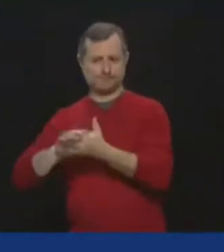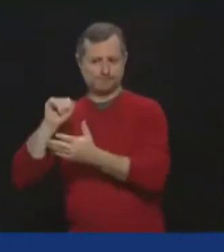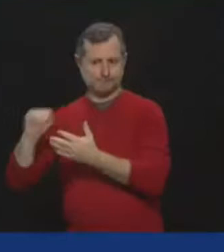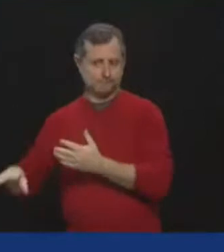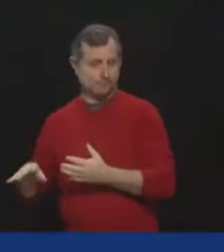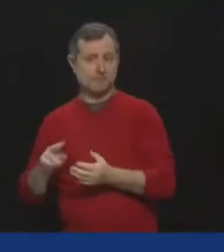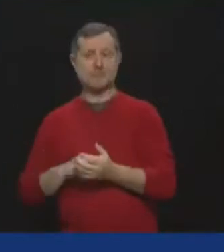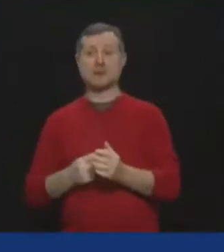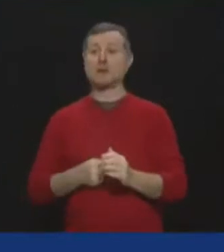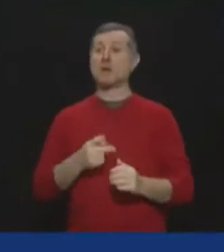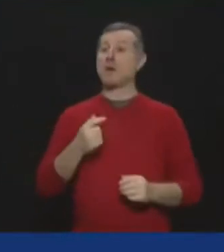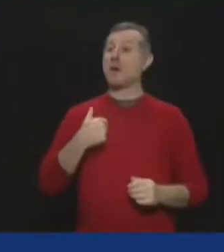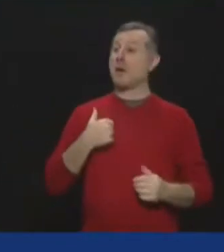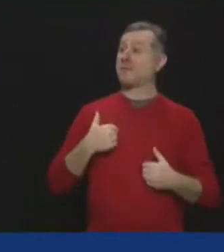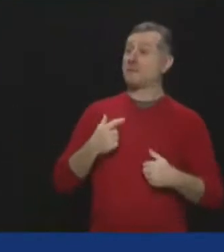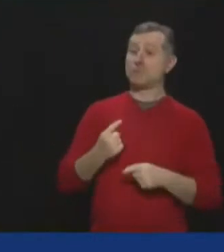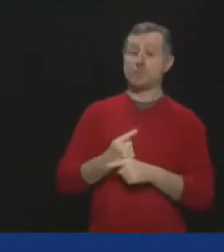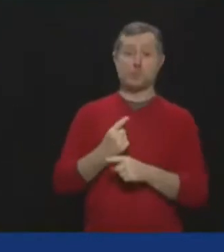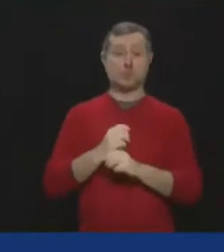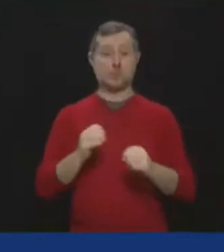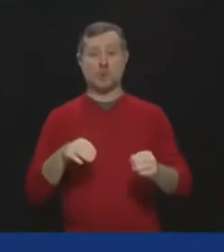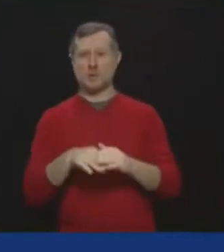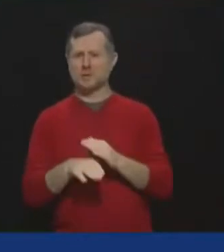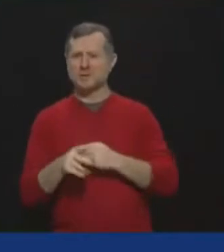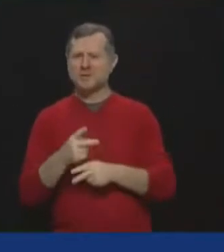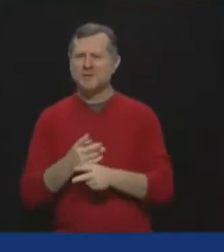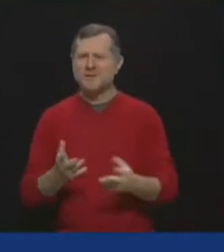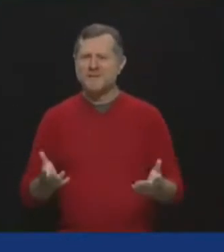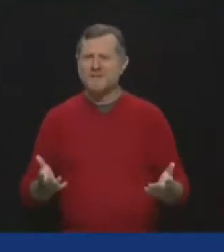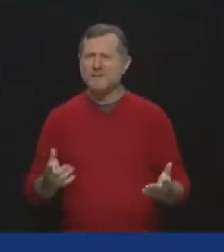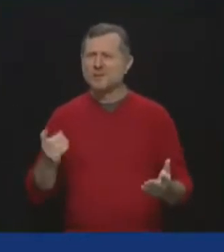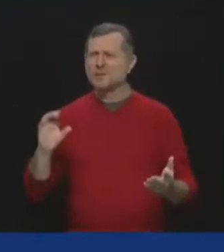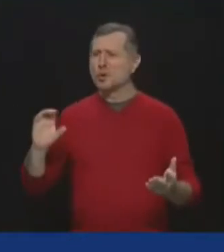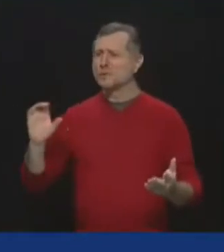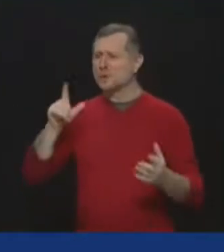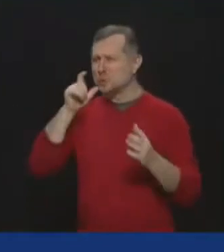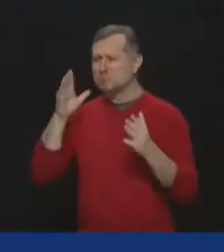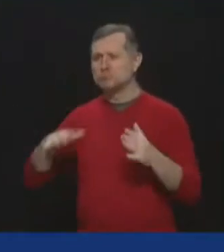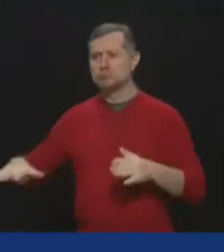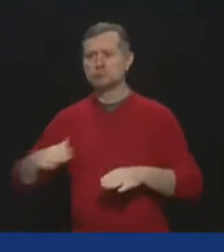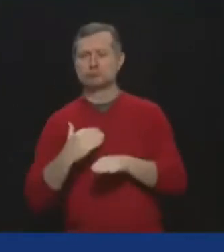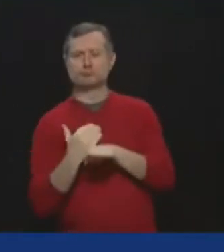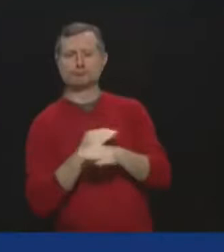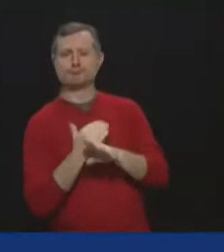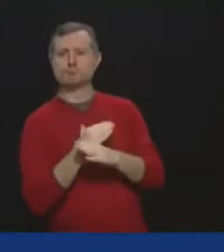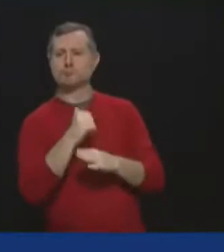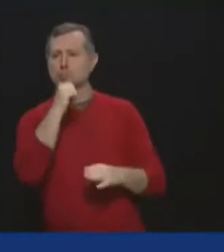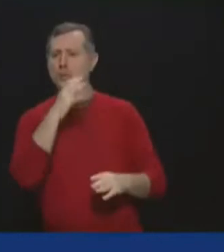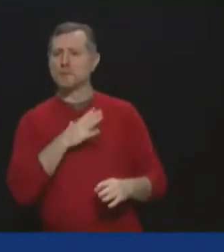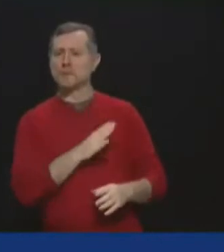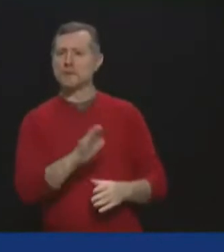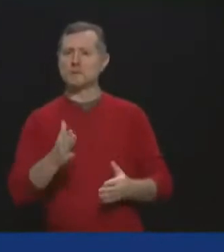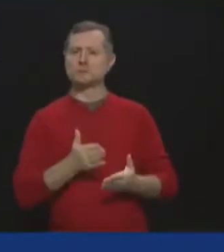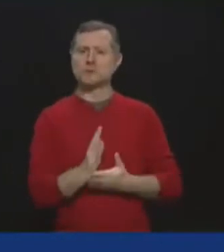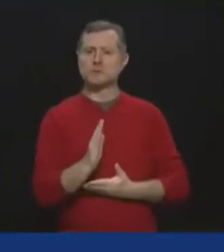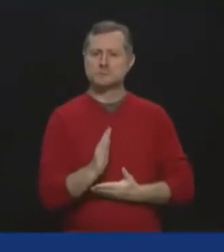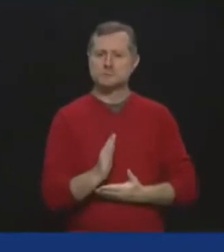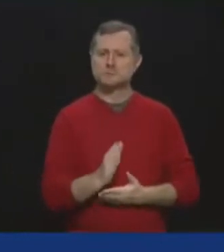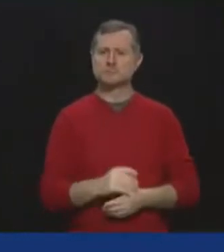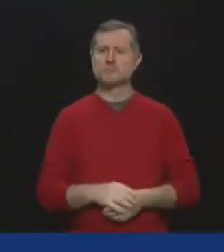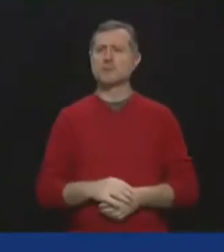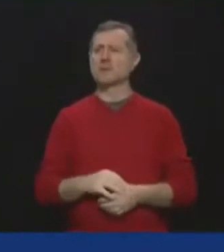have access to care. They want to deny women their humanity. And this is what's so